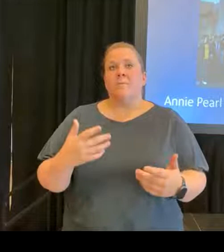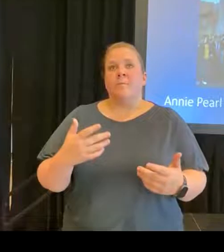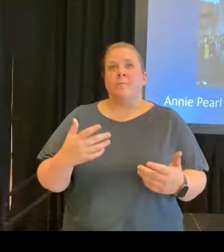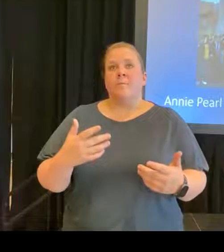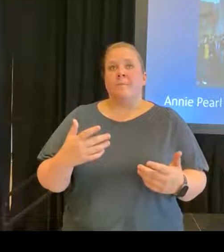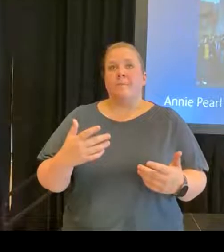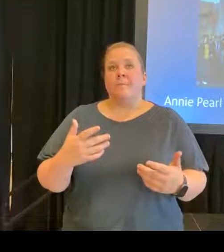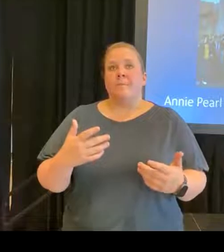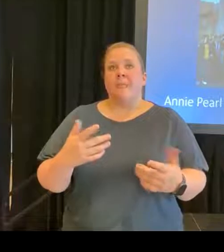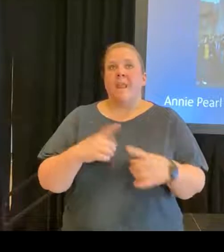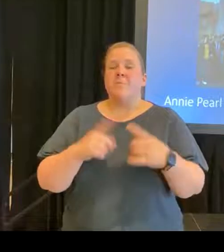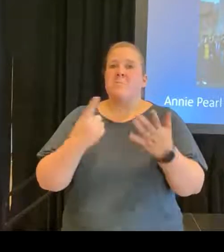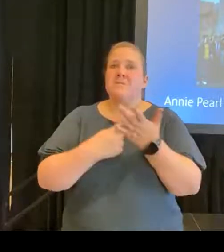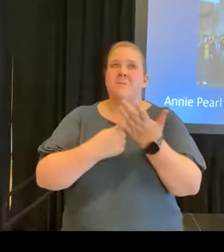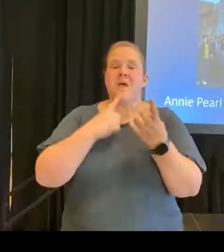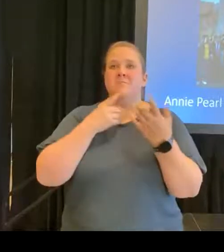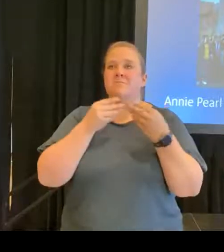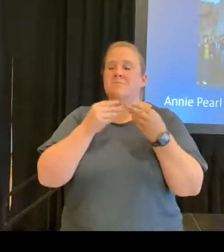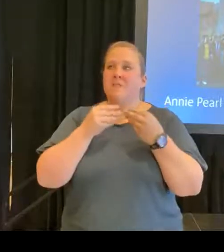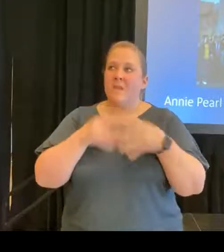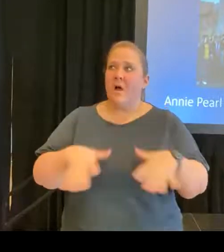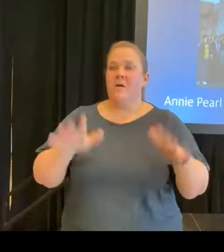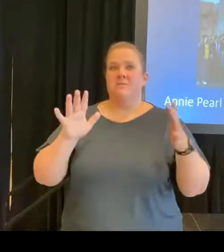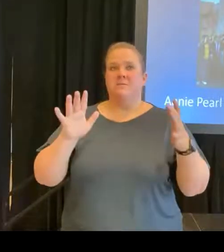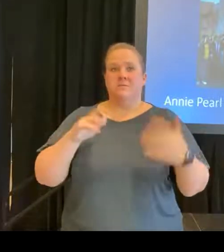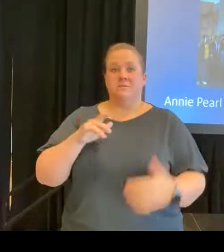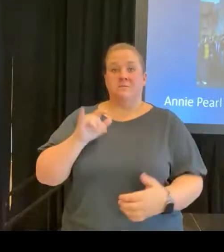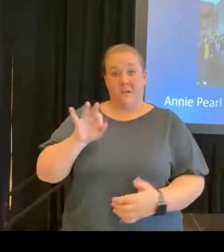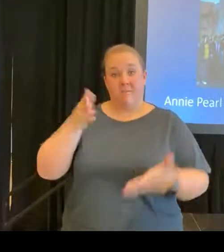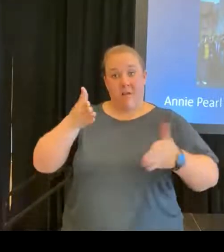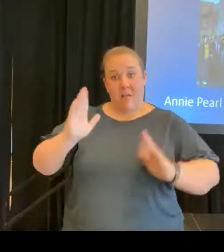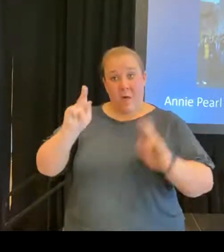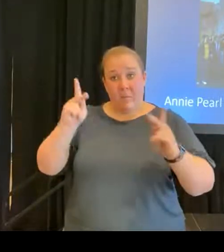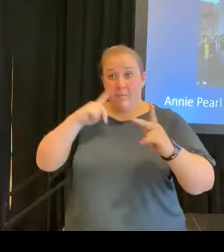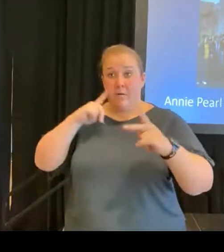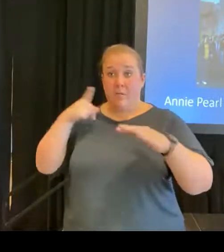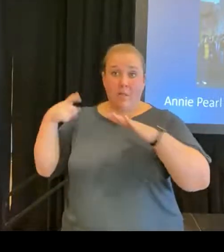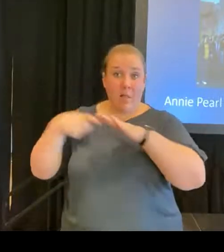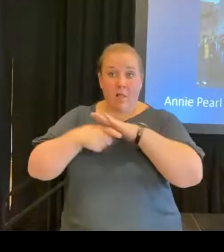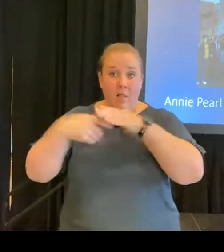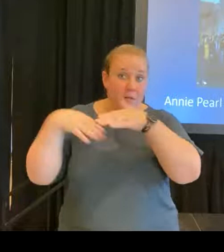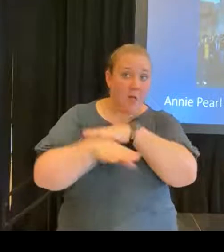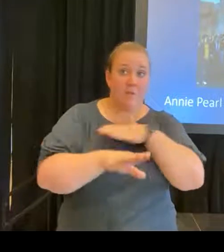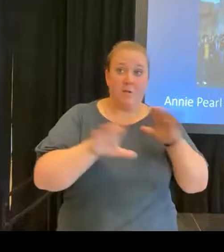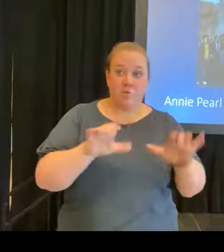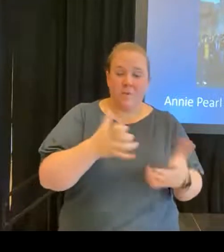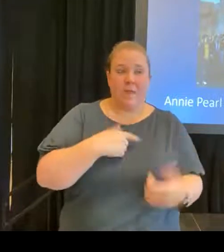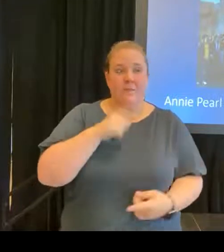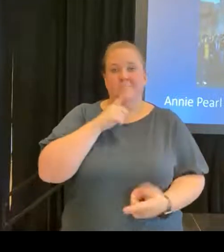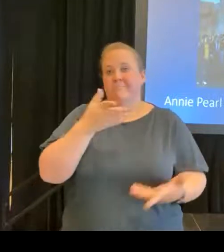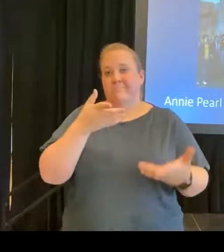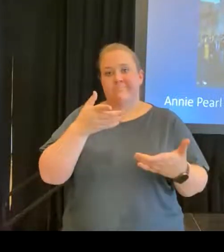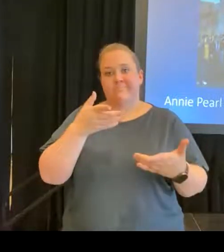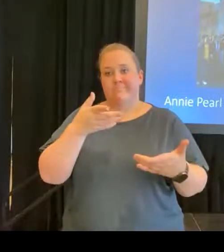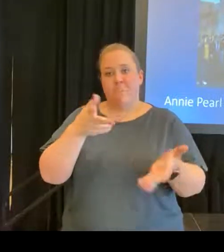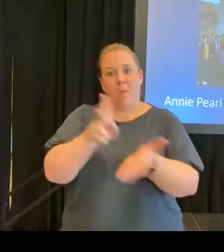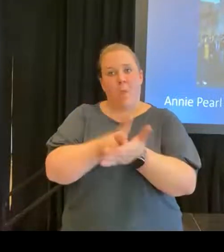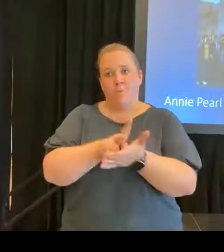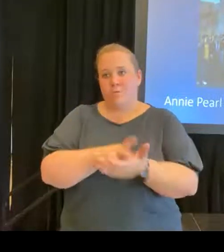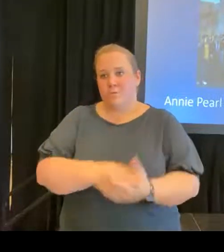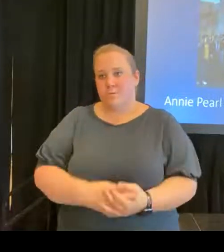you're at a loss if you're going to do it. If you let somebody come in and do some stuff, you're at a loss too.